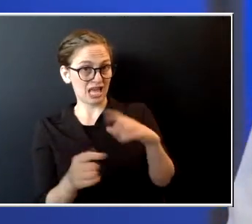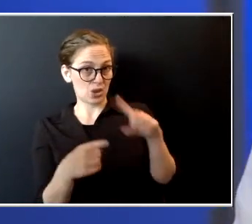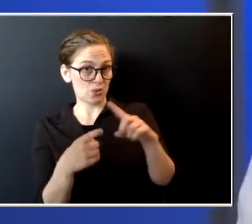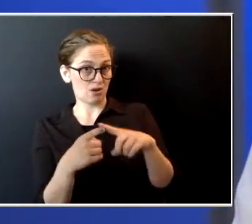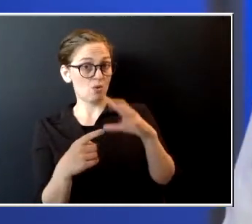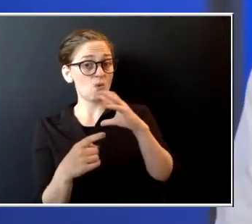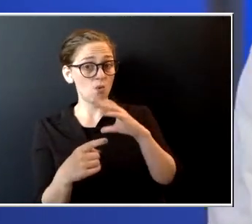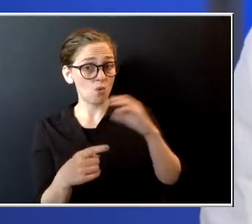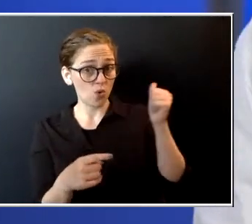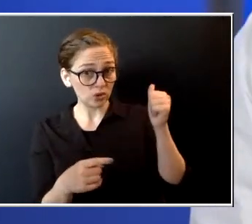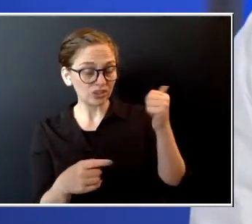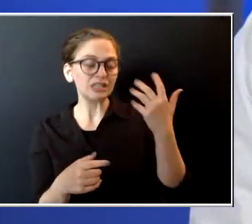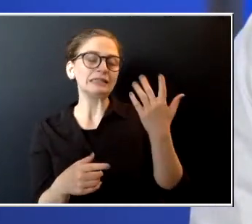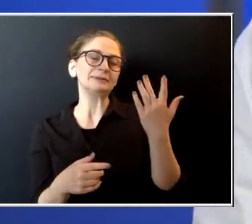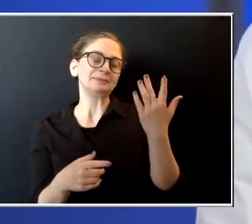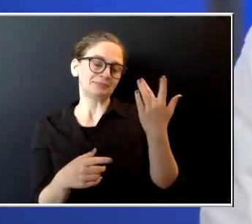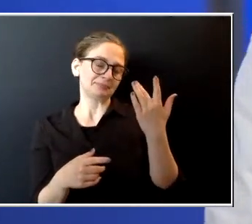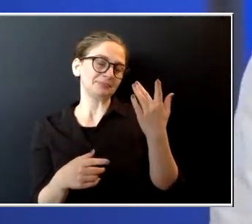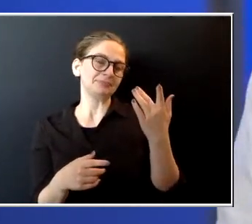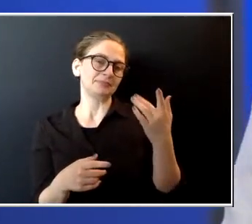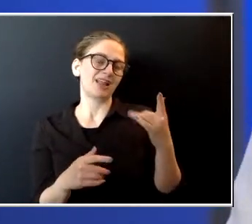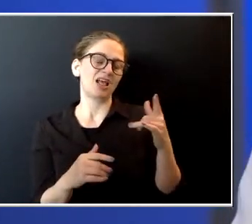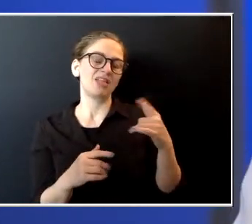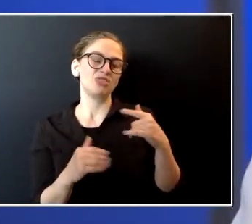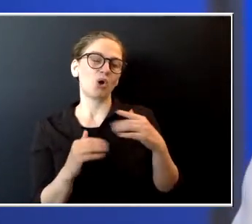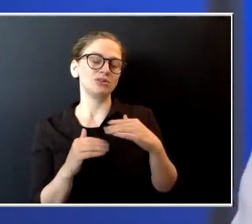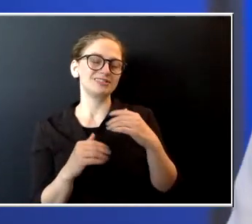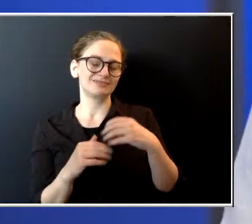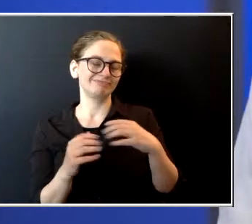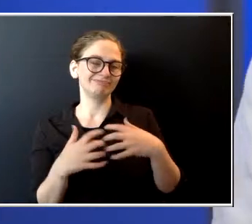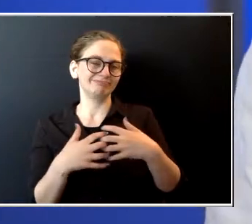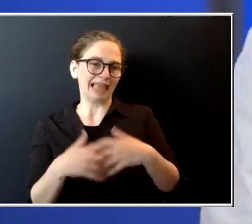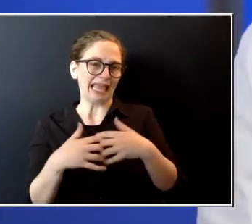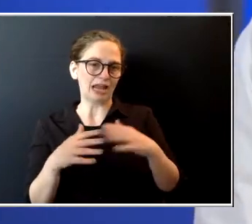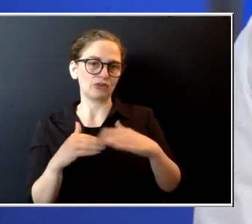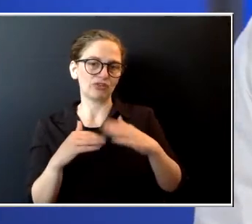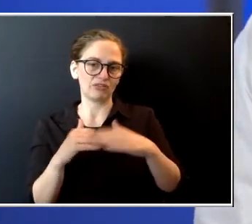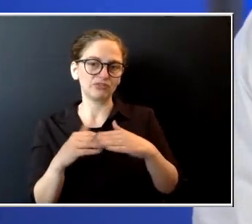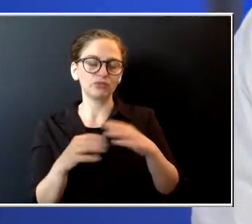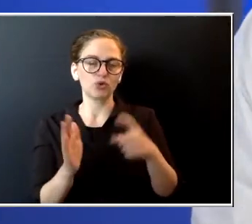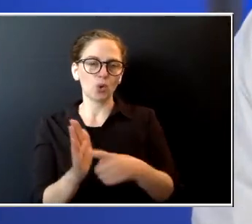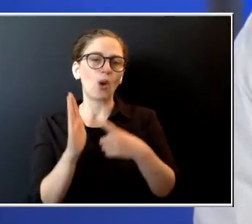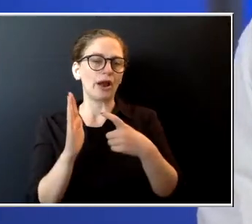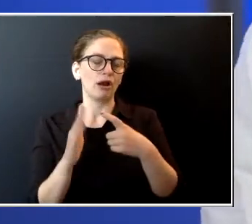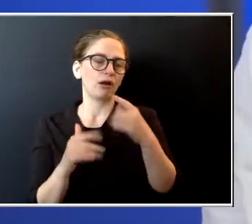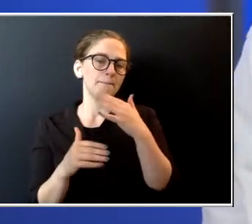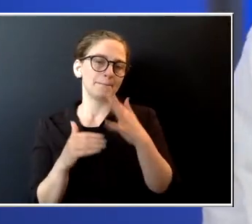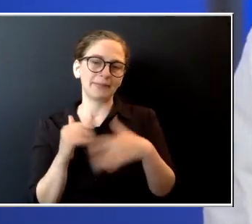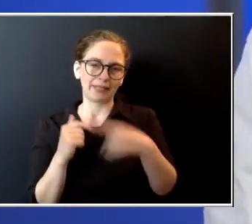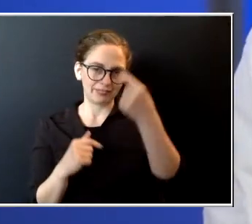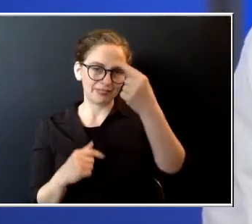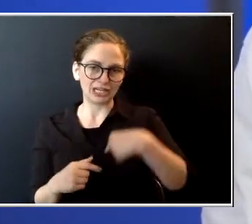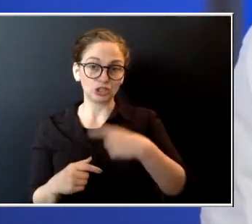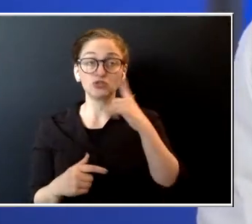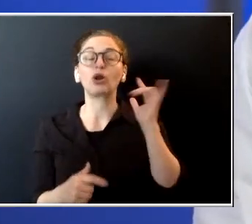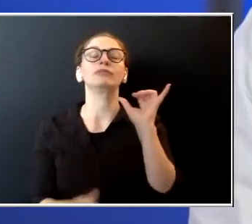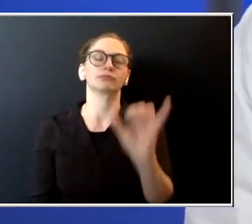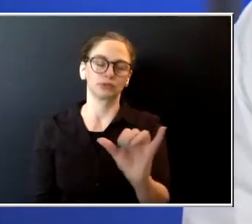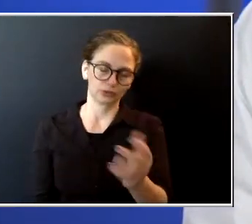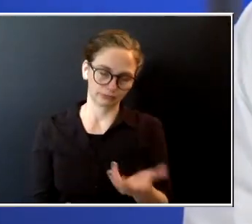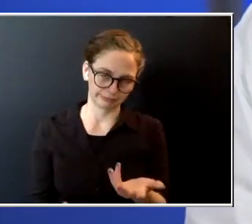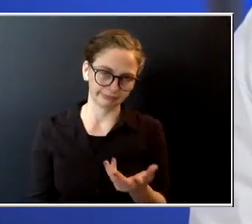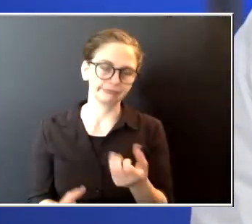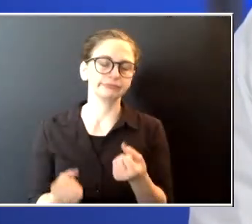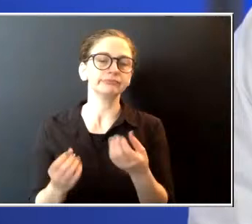blood thinners with warfarin and or Coumadin is the trade name. So in younger patients and patients